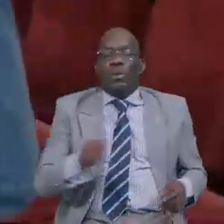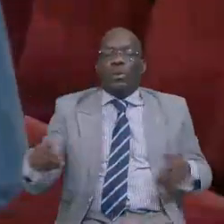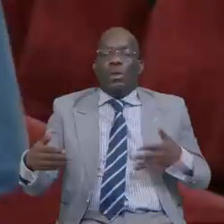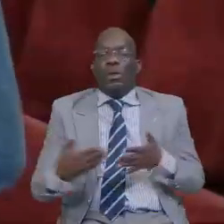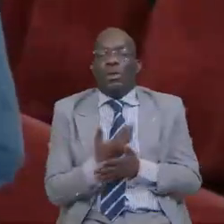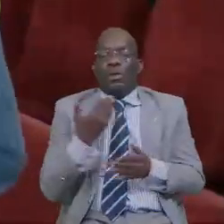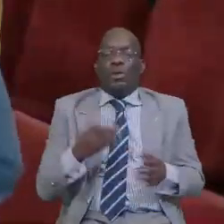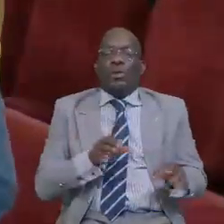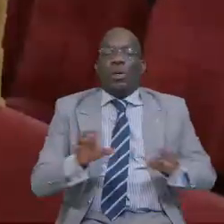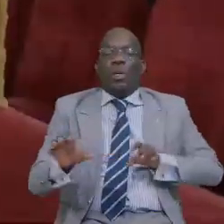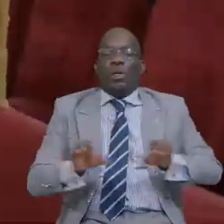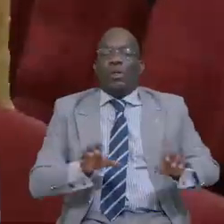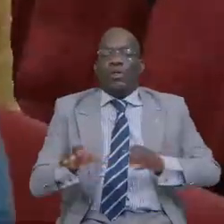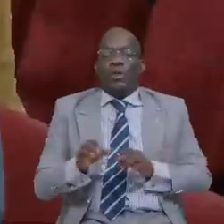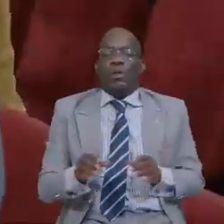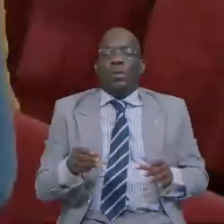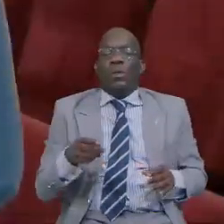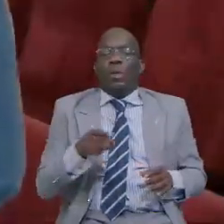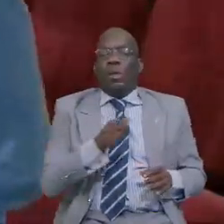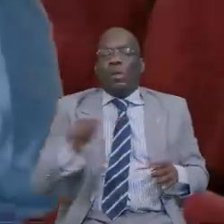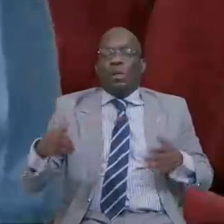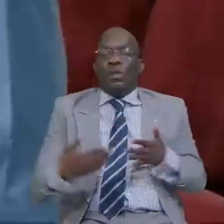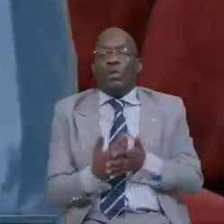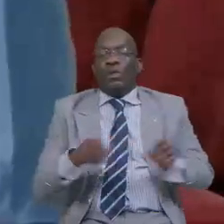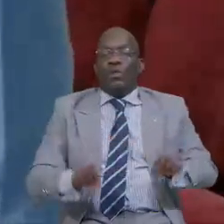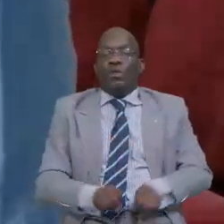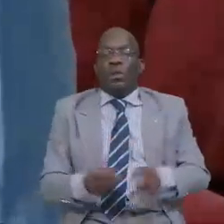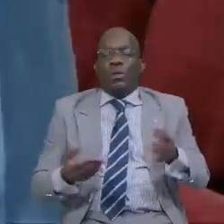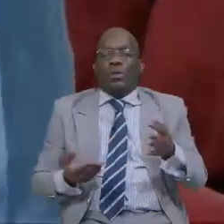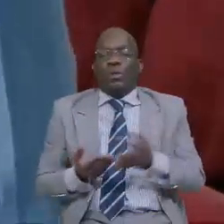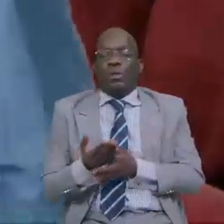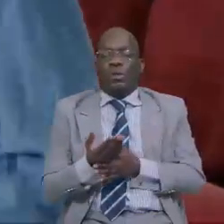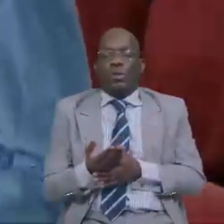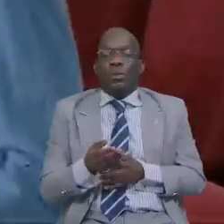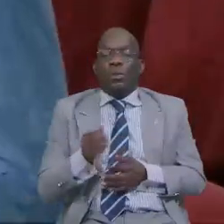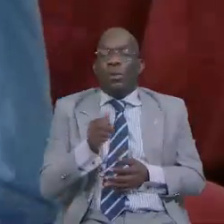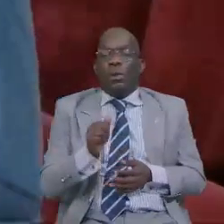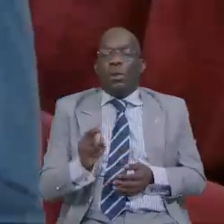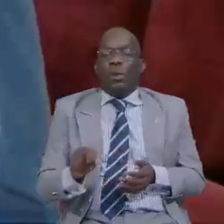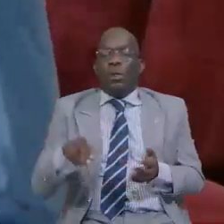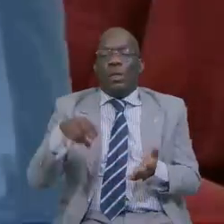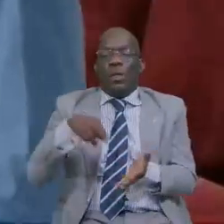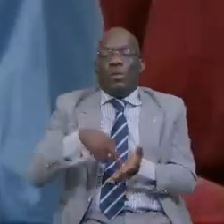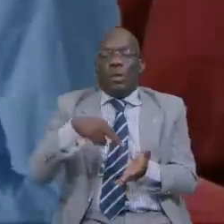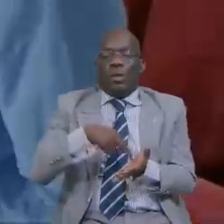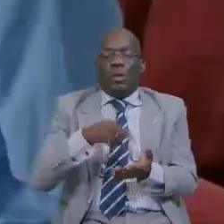activity, a new breakthrough, an ambassador.